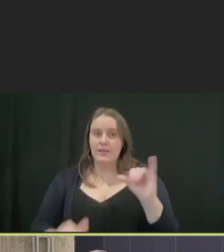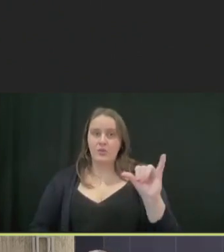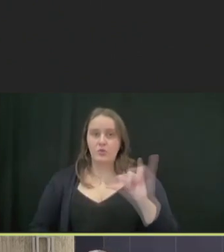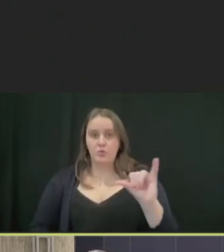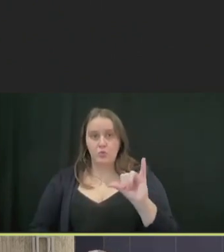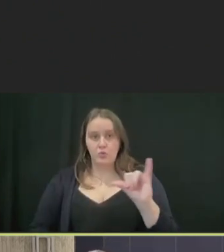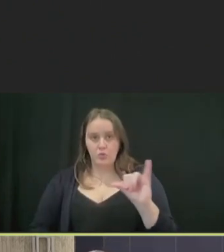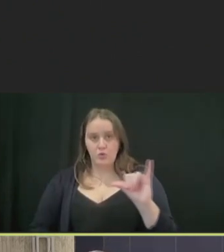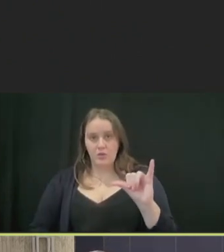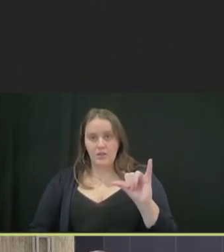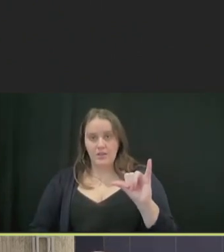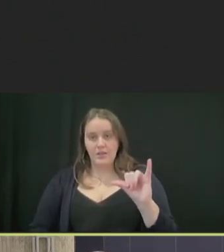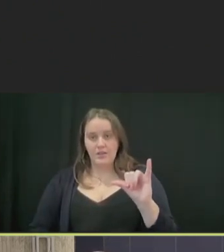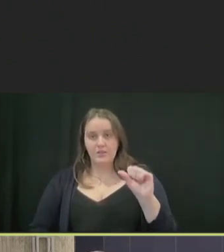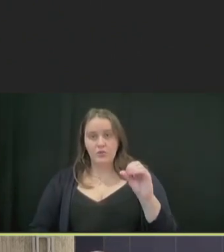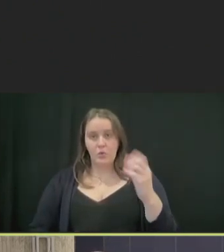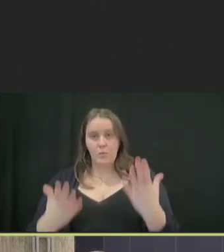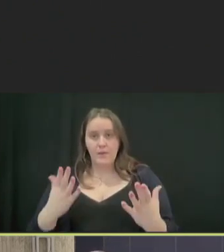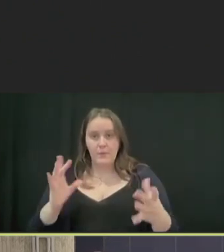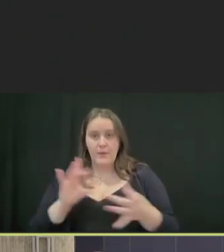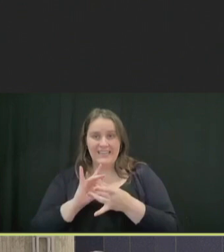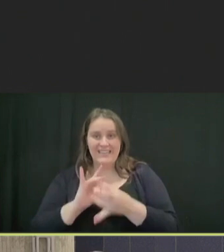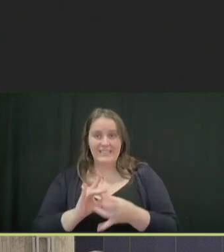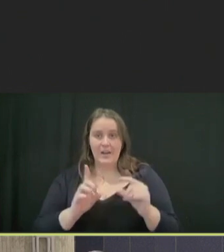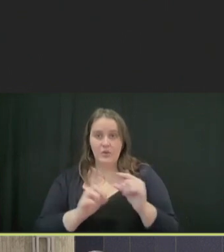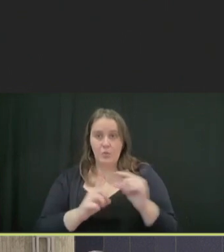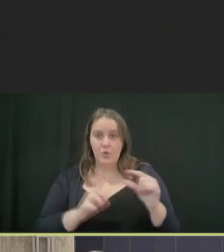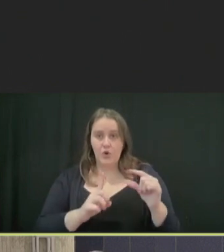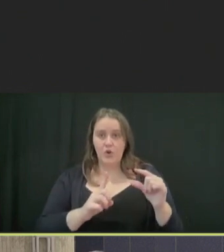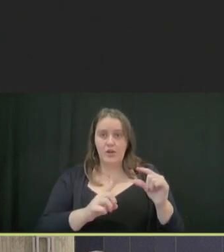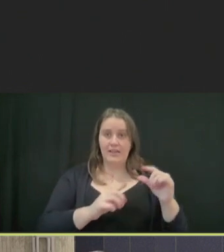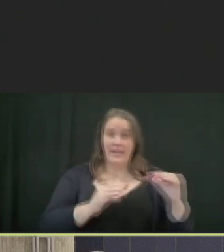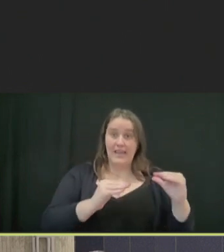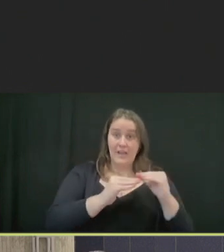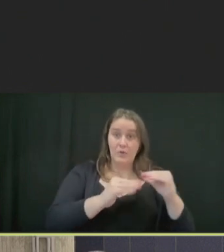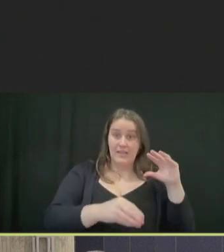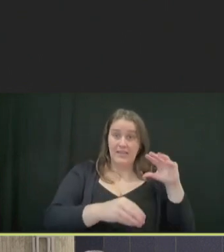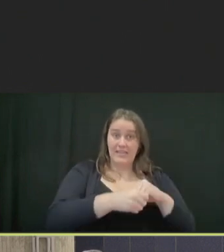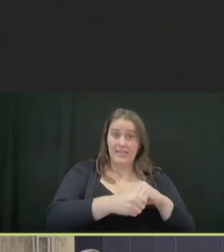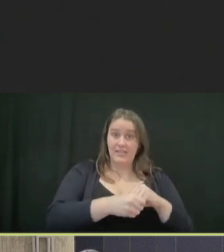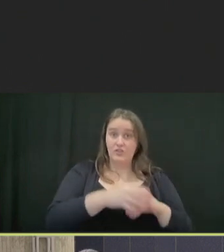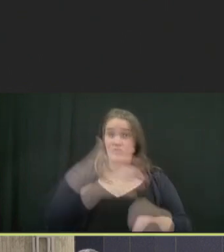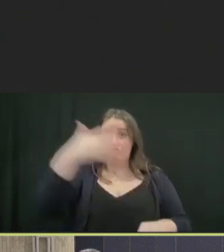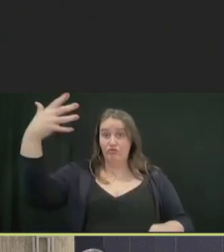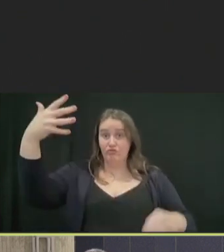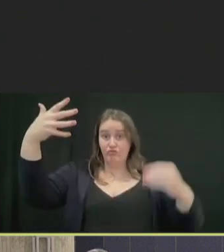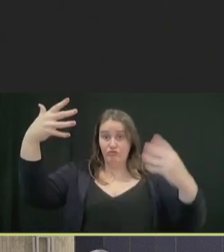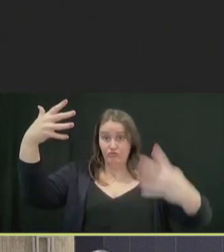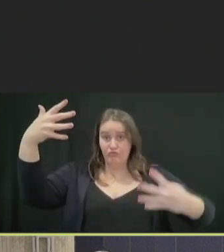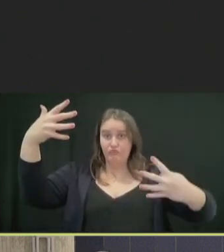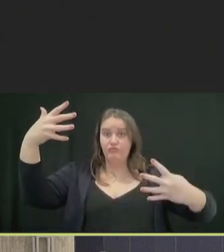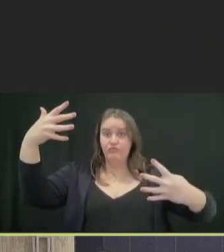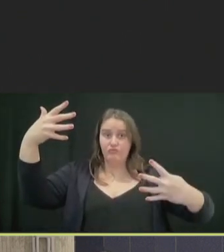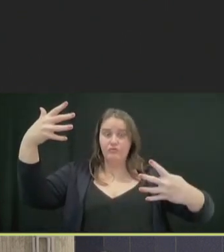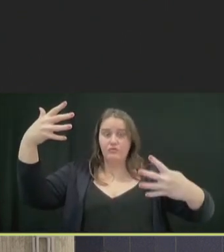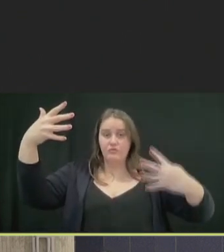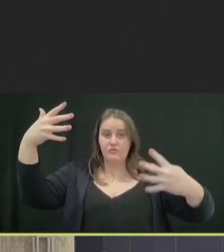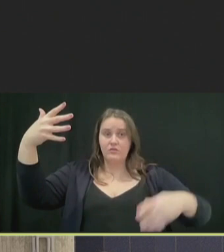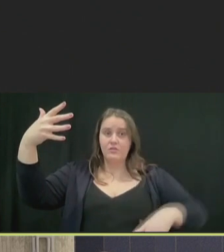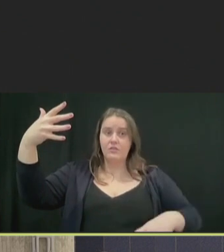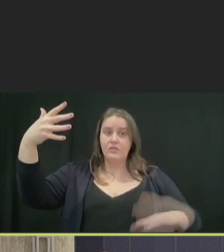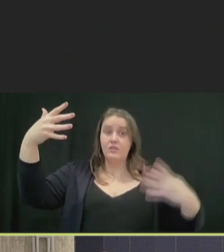can attach that to one of the objectives. Do you see that as part of like objective 5.3?